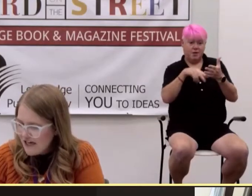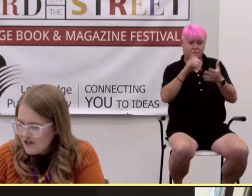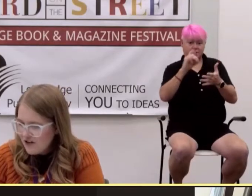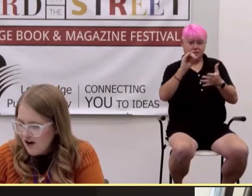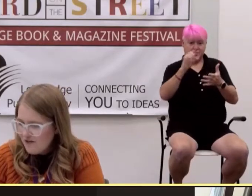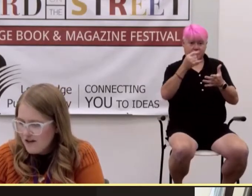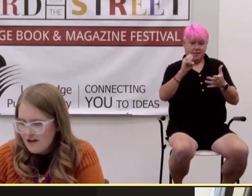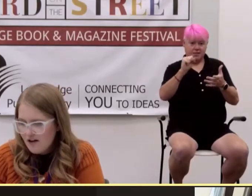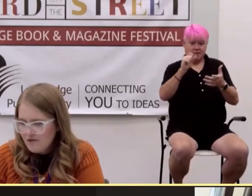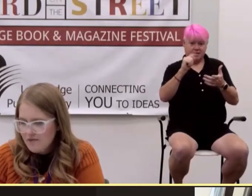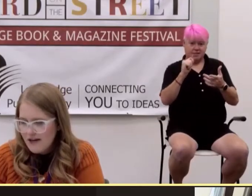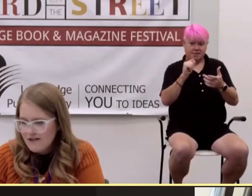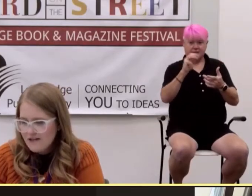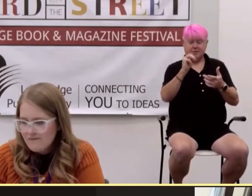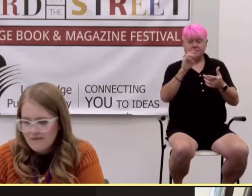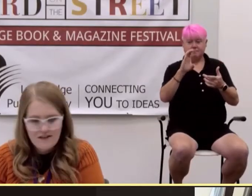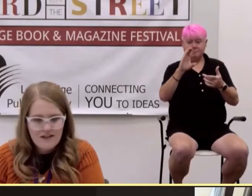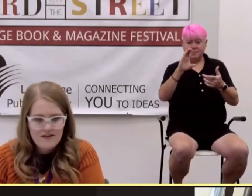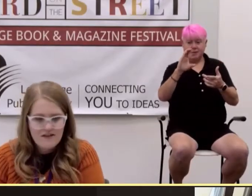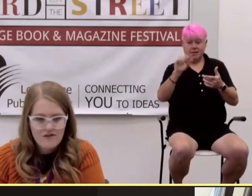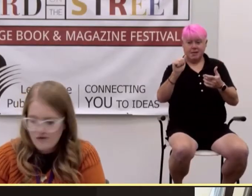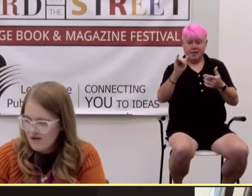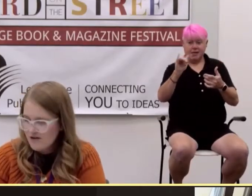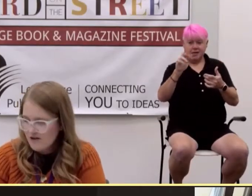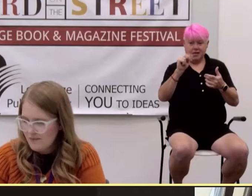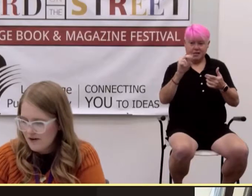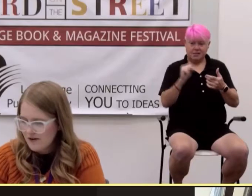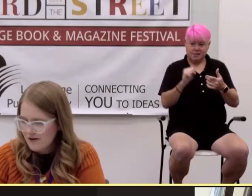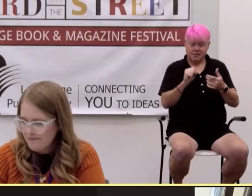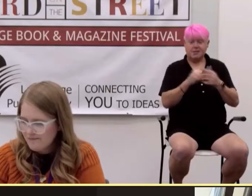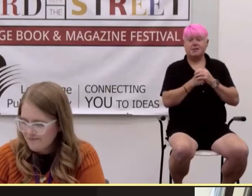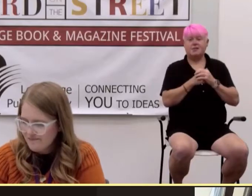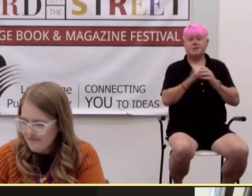Canadian Geographic, and enRoute magazine. This is her third cookbook.